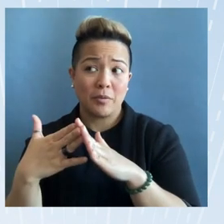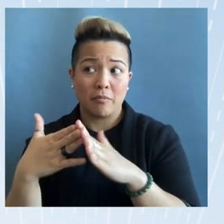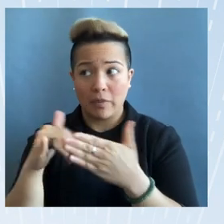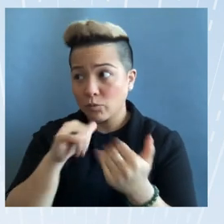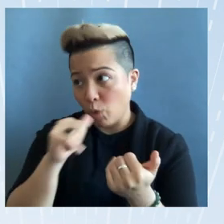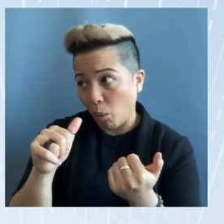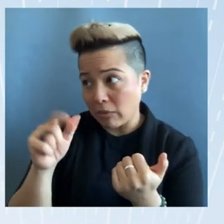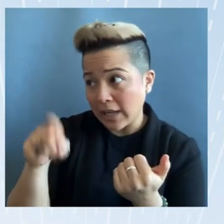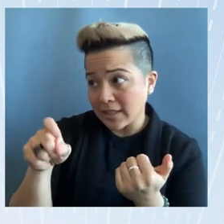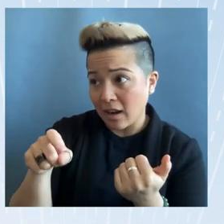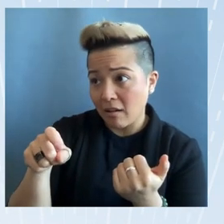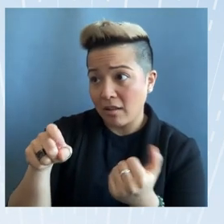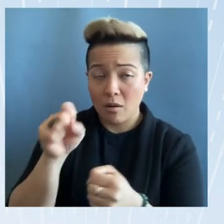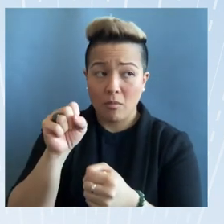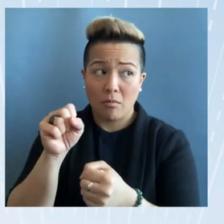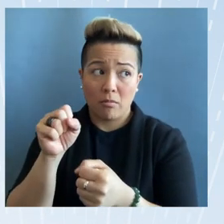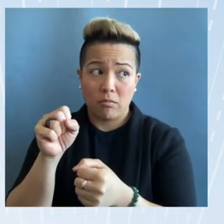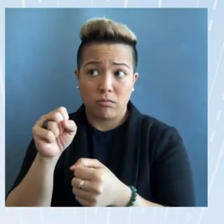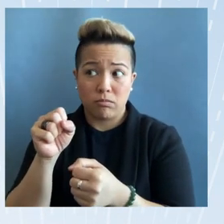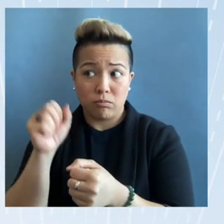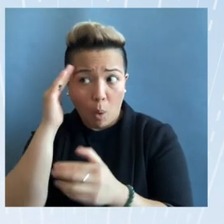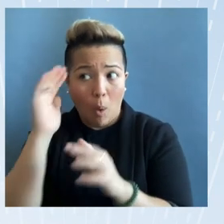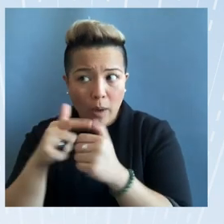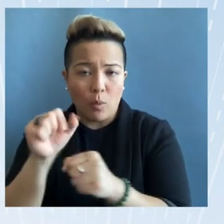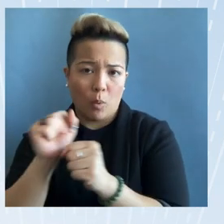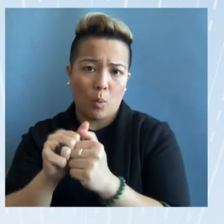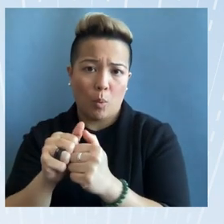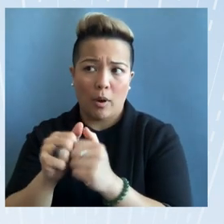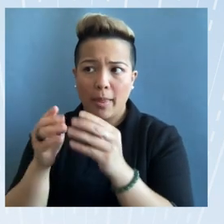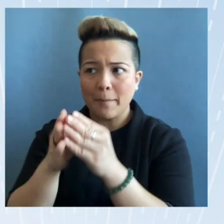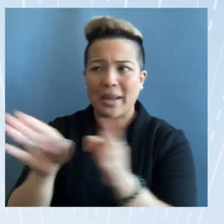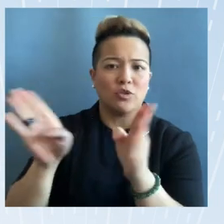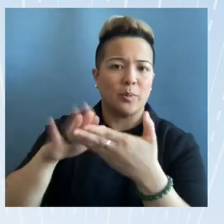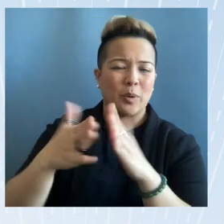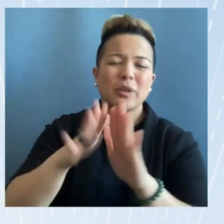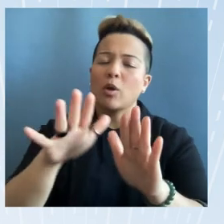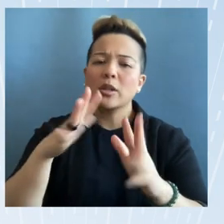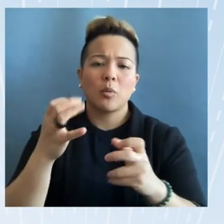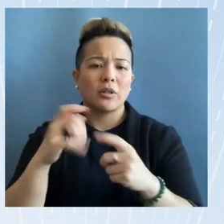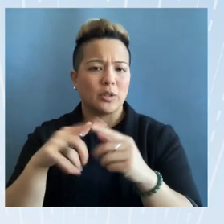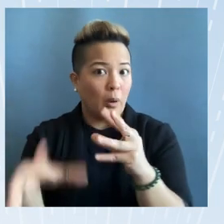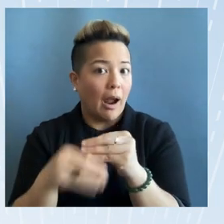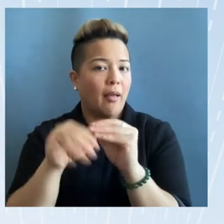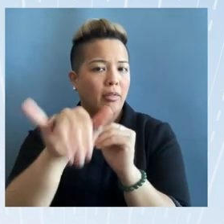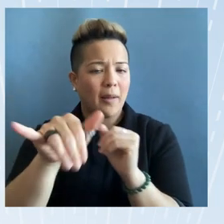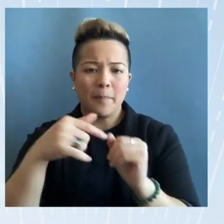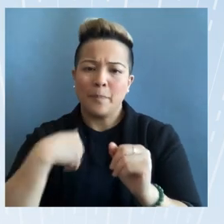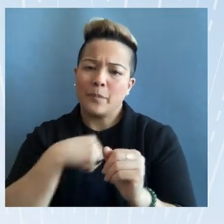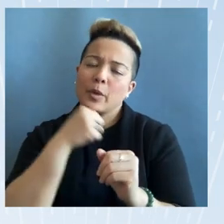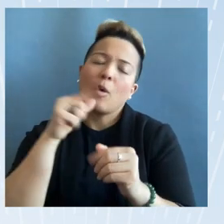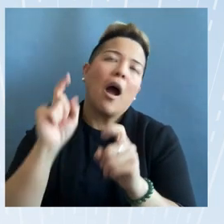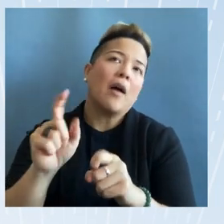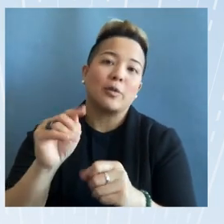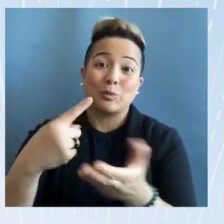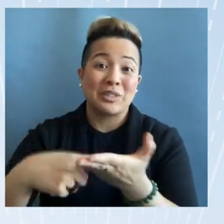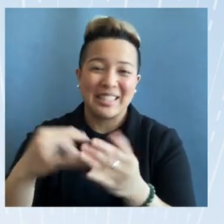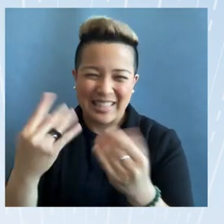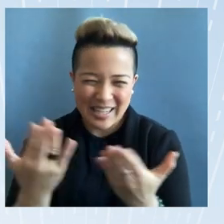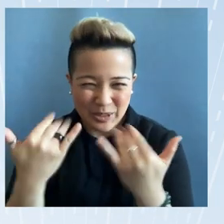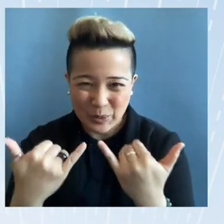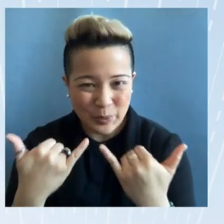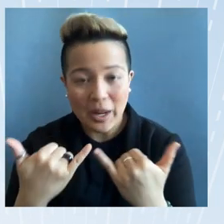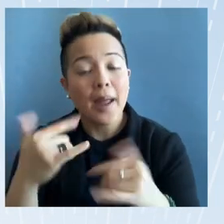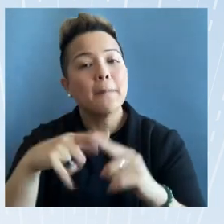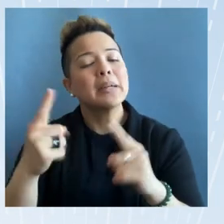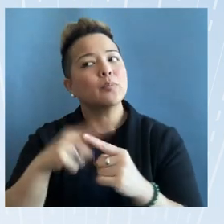necessarily work with mainstream community. So I just wanted to add that. I mean, we don't have to discuss it here today, but it's something